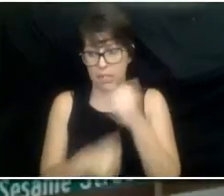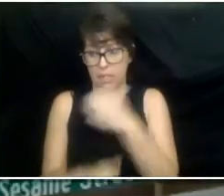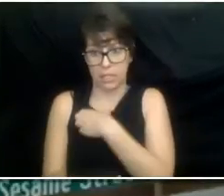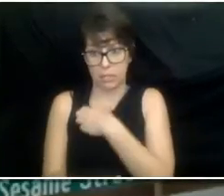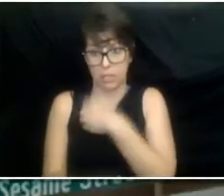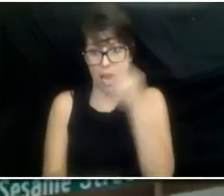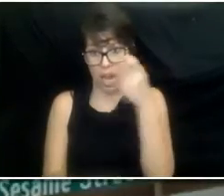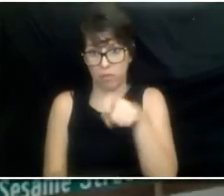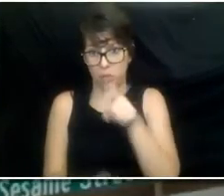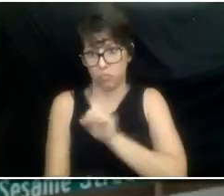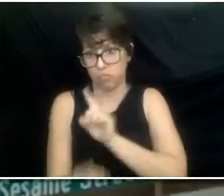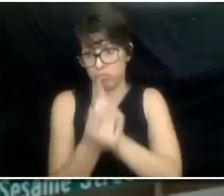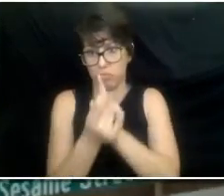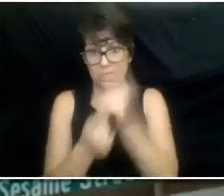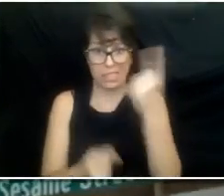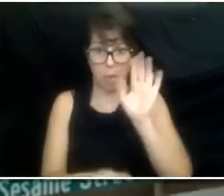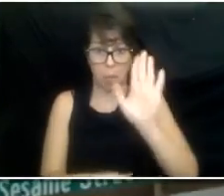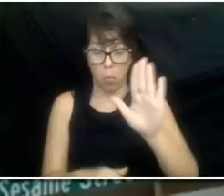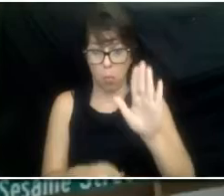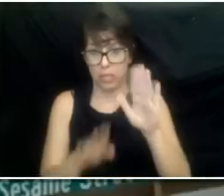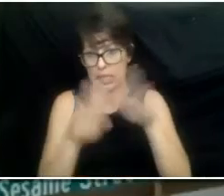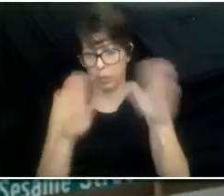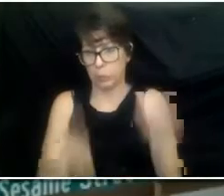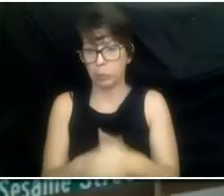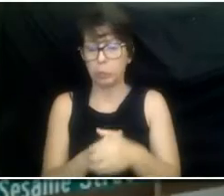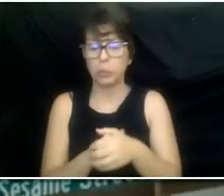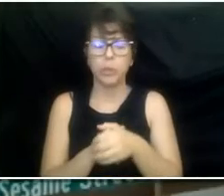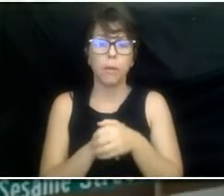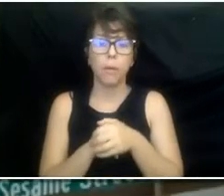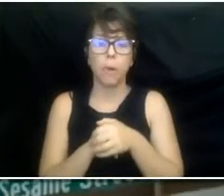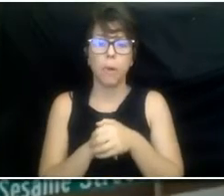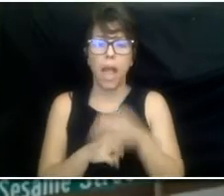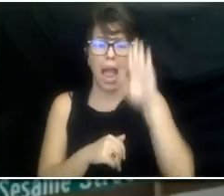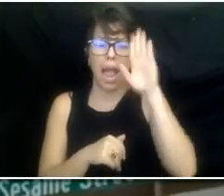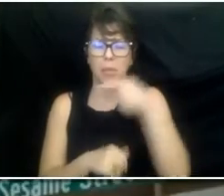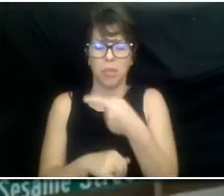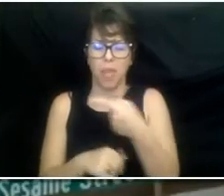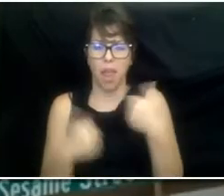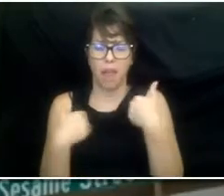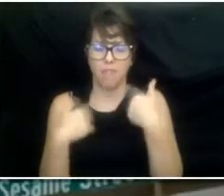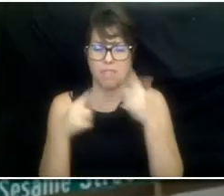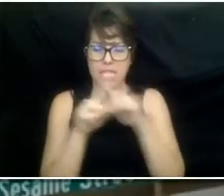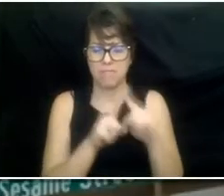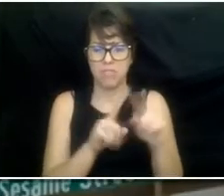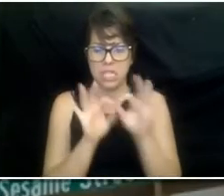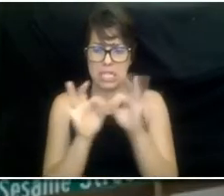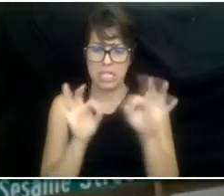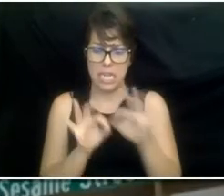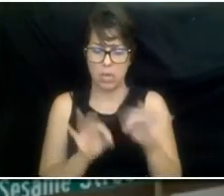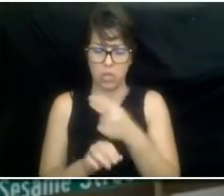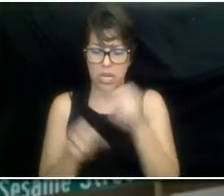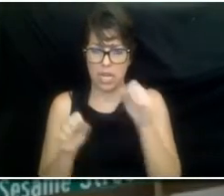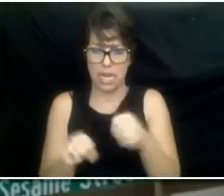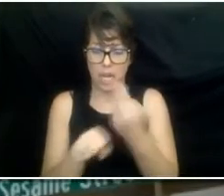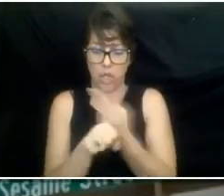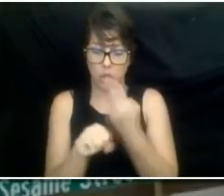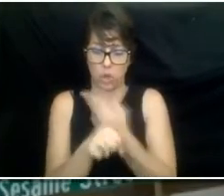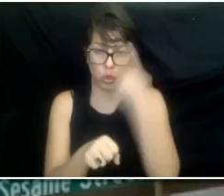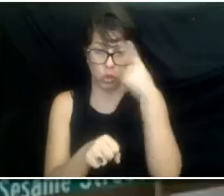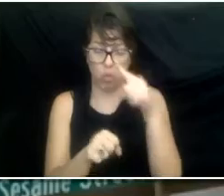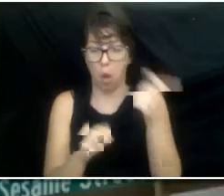how they could be talking to someone behind the door uh to respond to um a